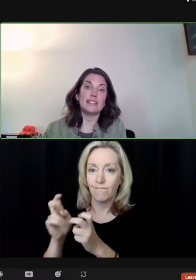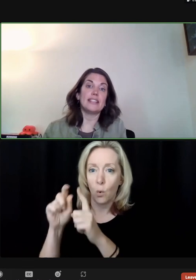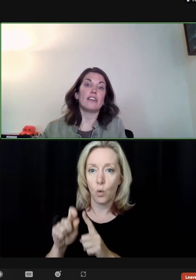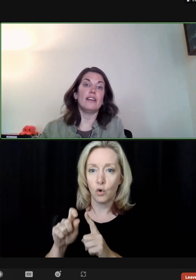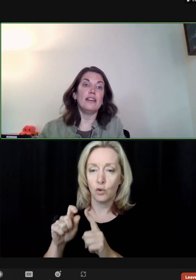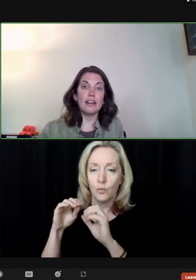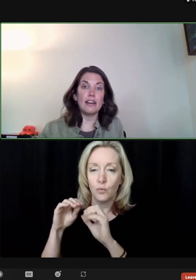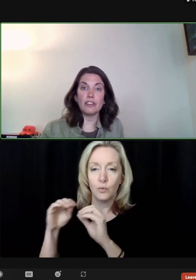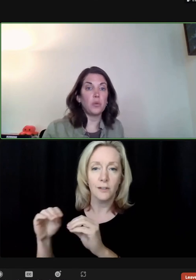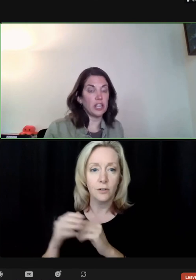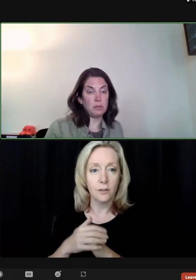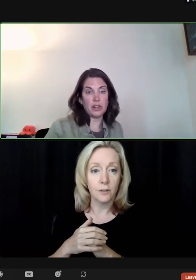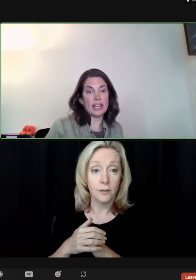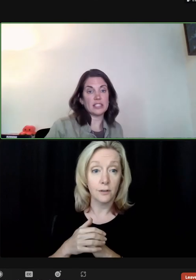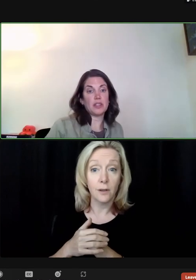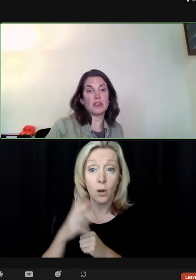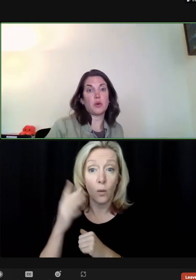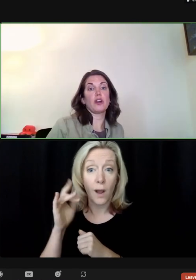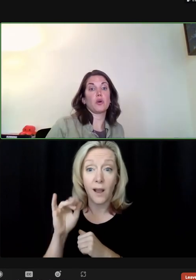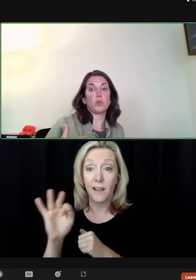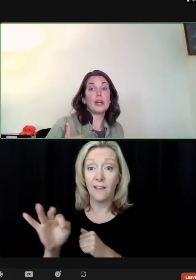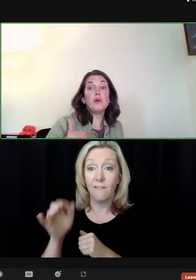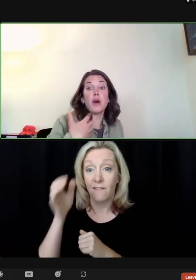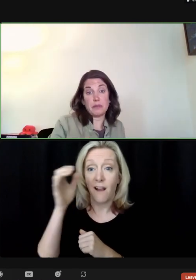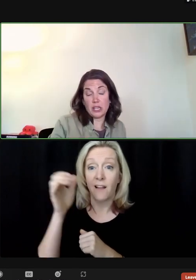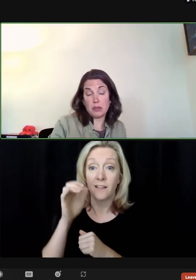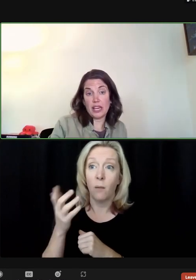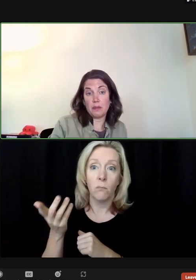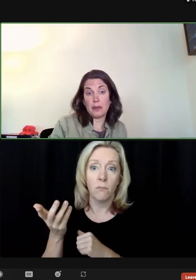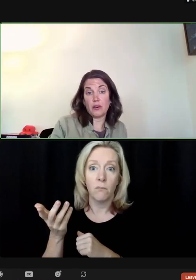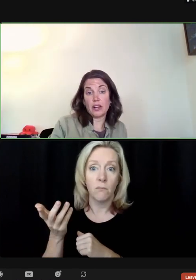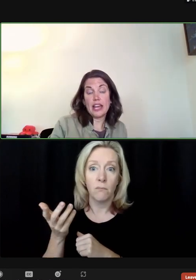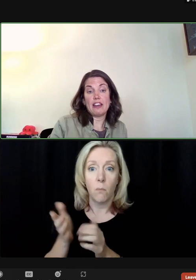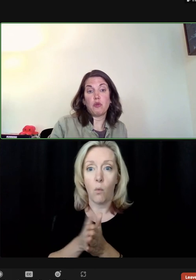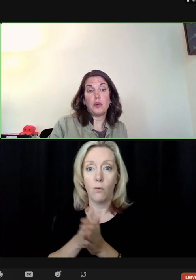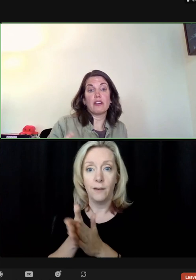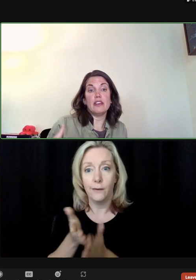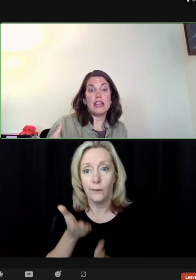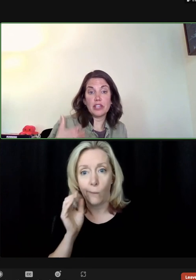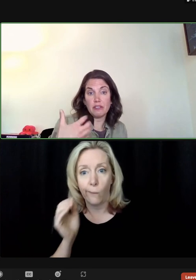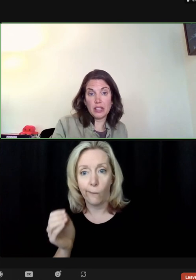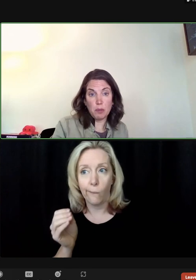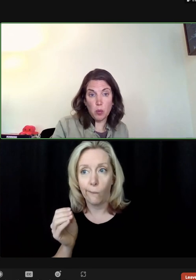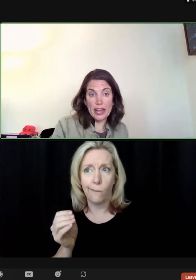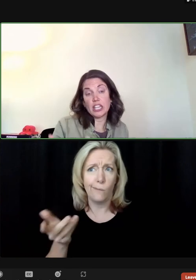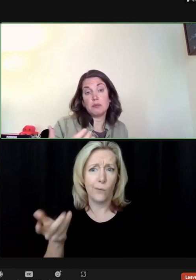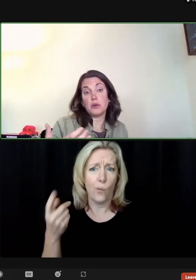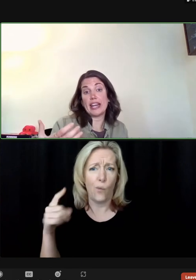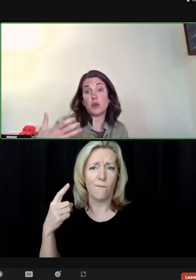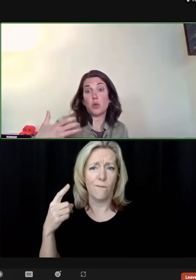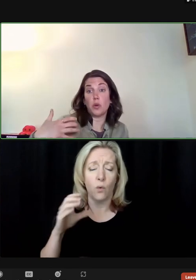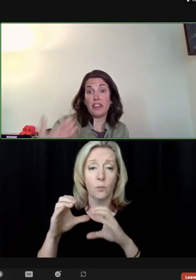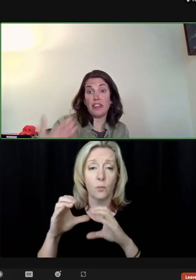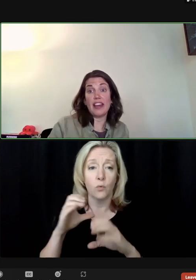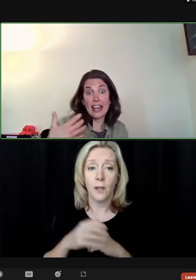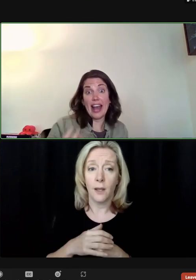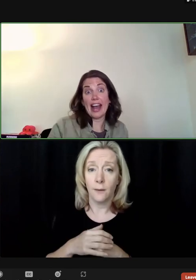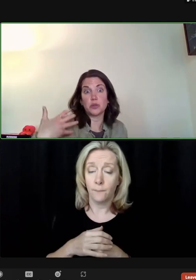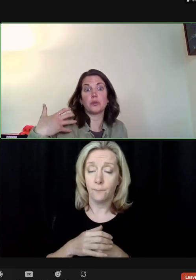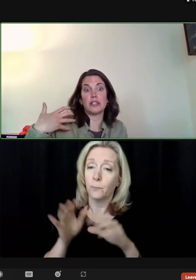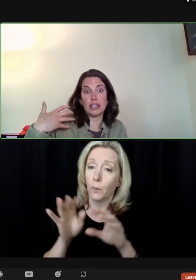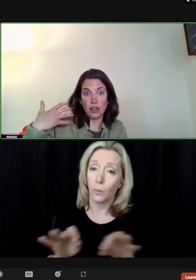Because they are never going to want to communicate something that we want them to communicate about if we are never giving them a way to communicate